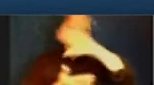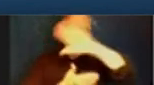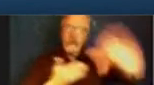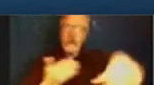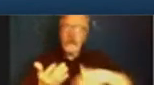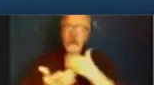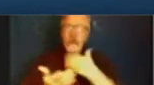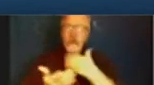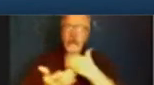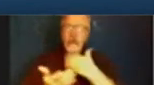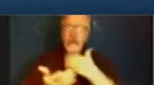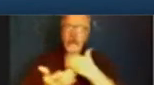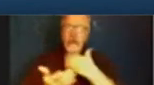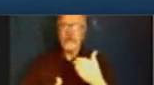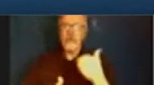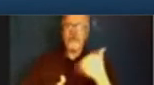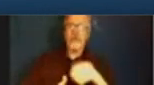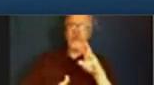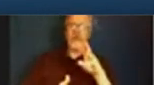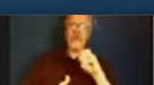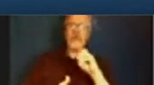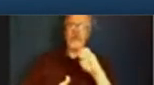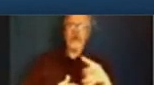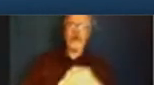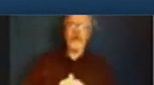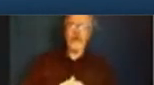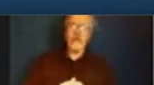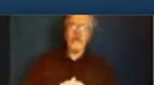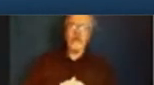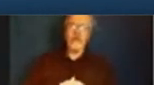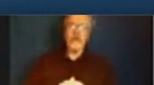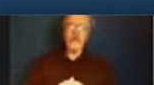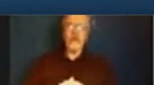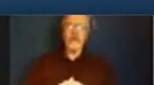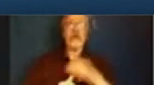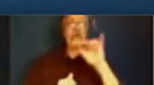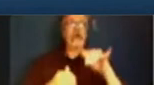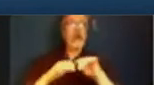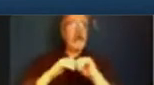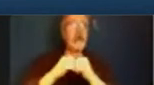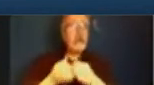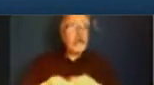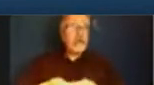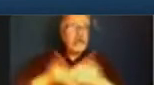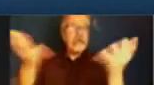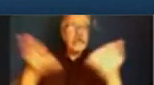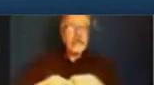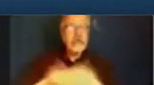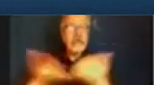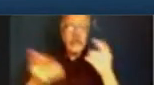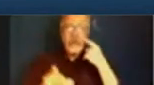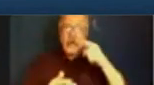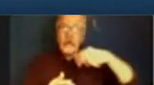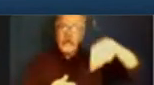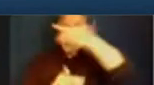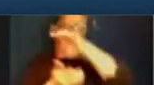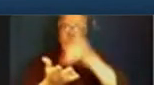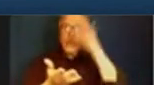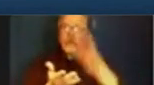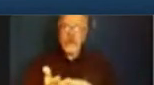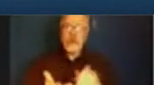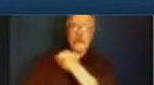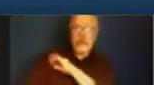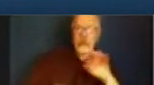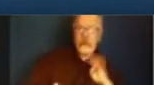available. The distribution network through the schools will be for the students and the staff of those schools,